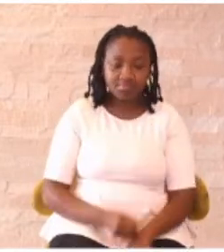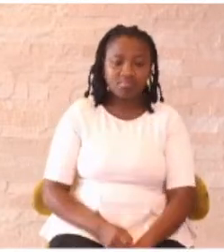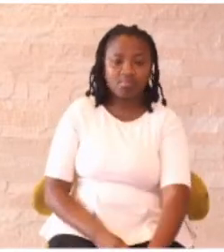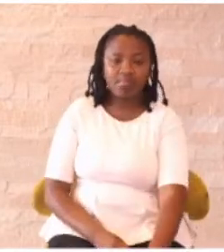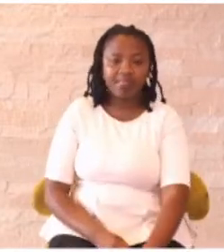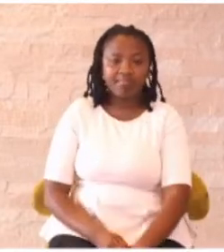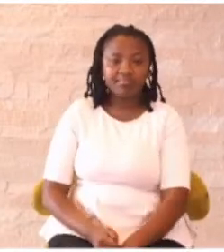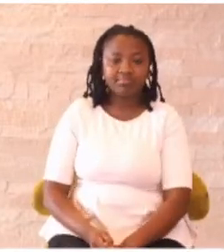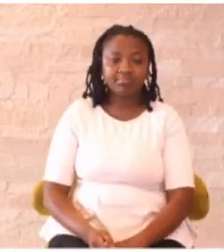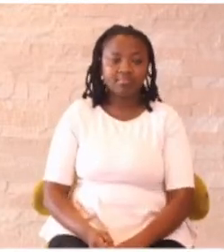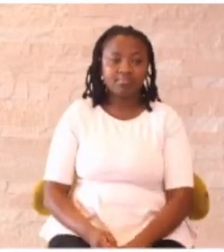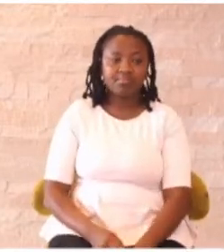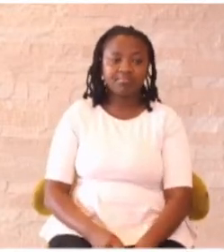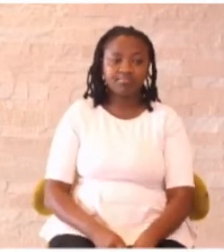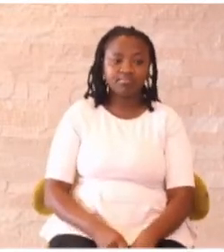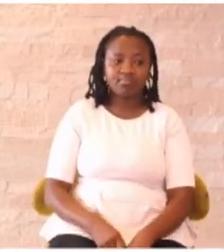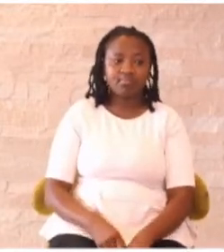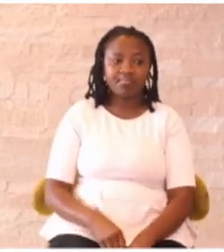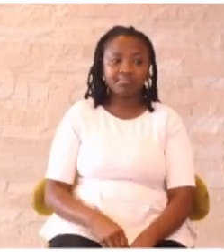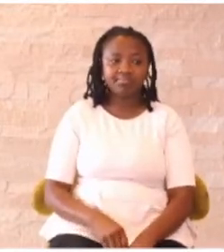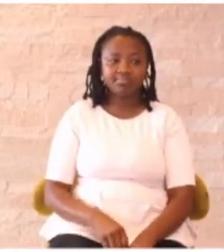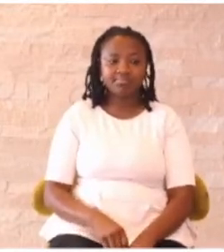requirement of membership